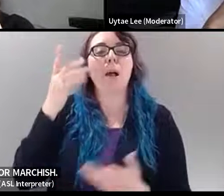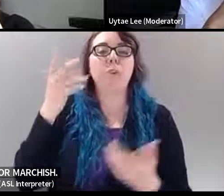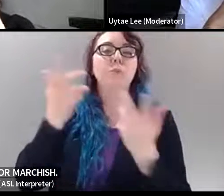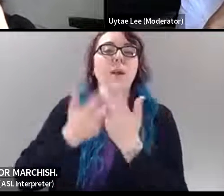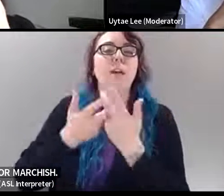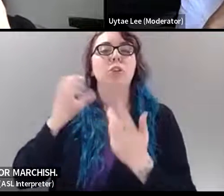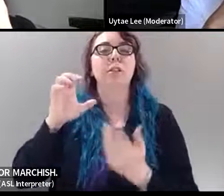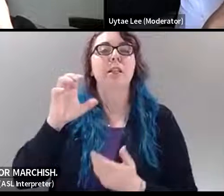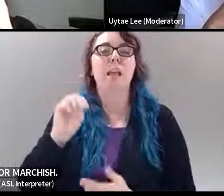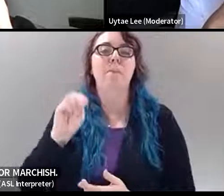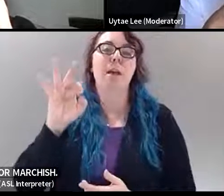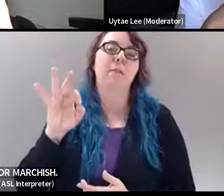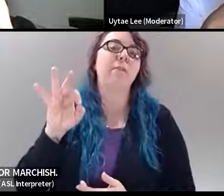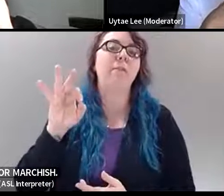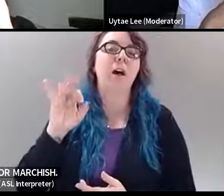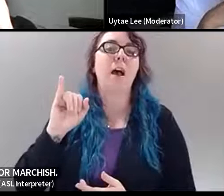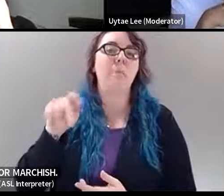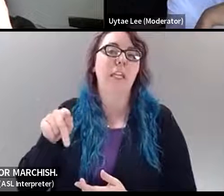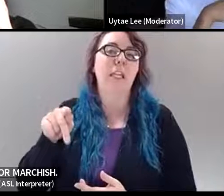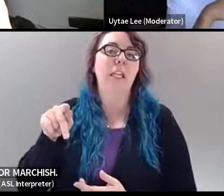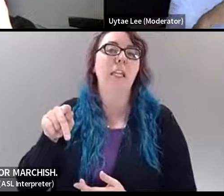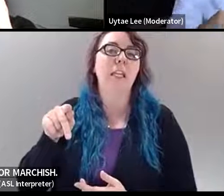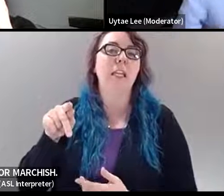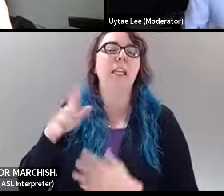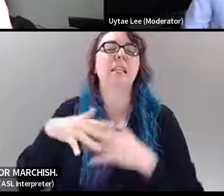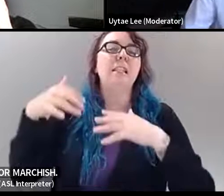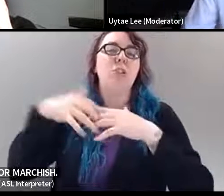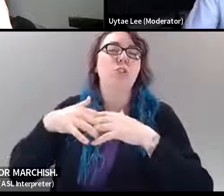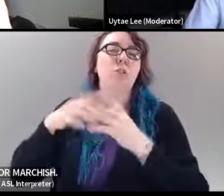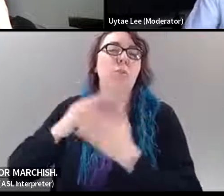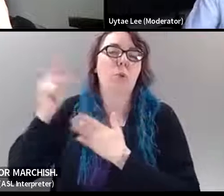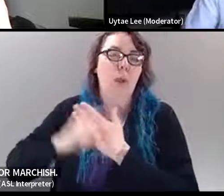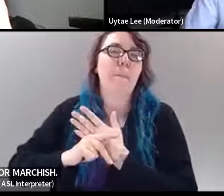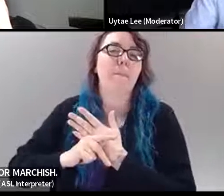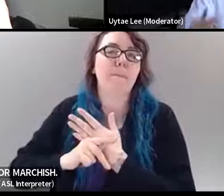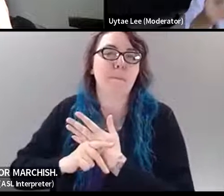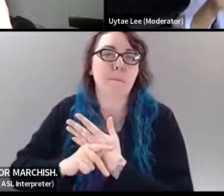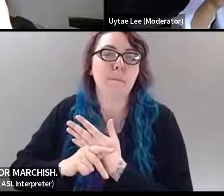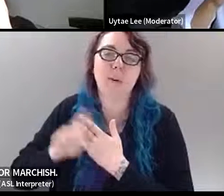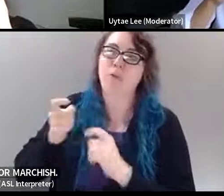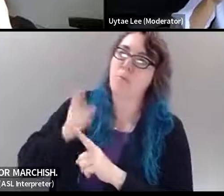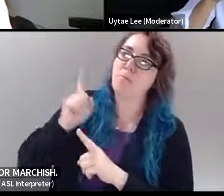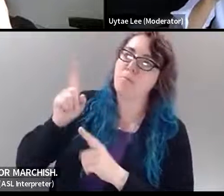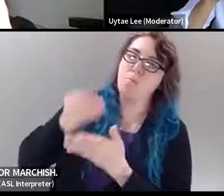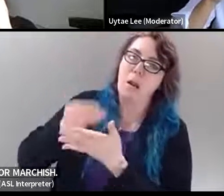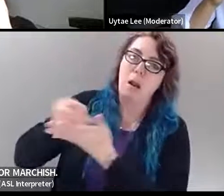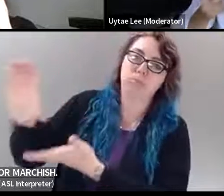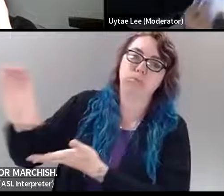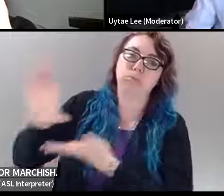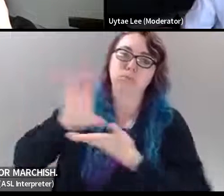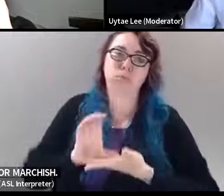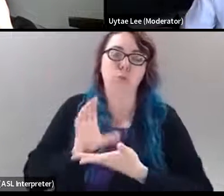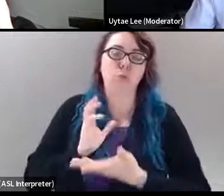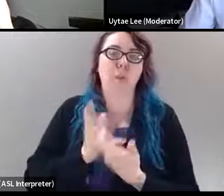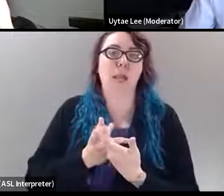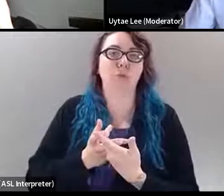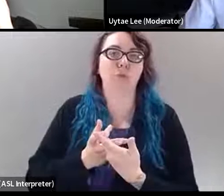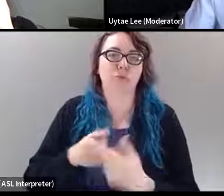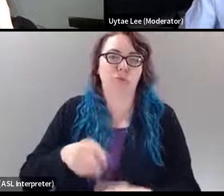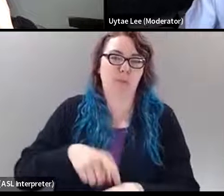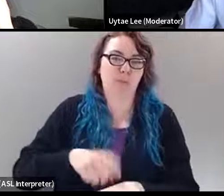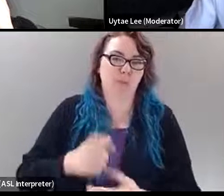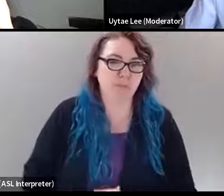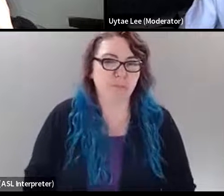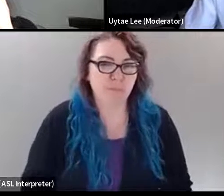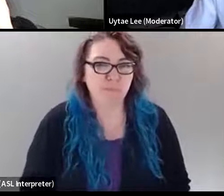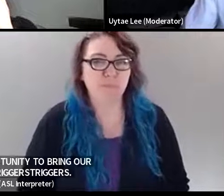which is CMF Indigenous Program for Development. So that's a good time, and also especially for emerging producers, that's a good